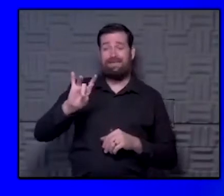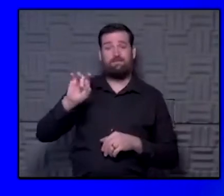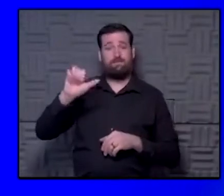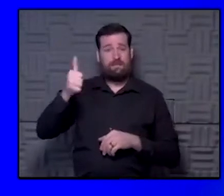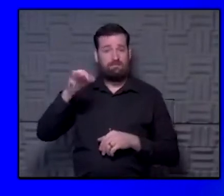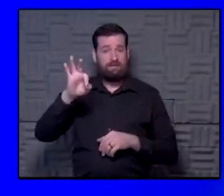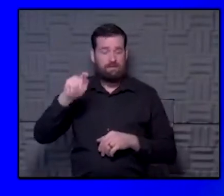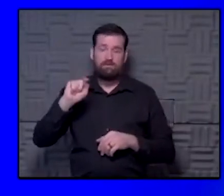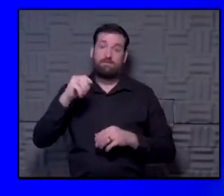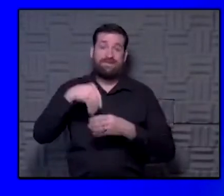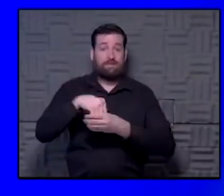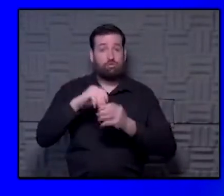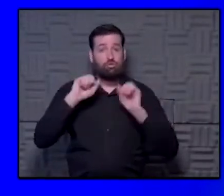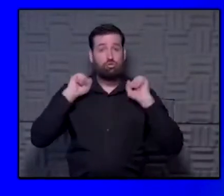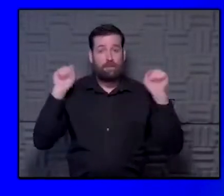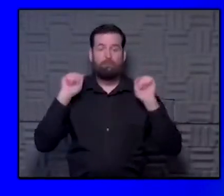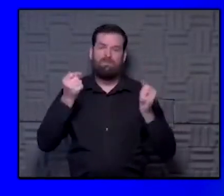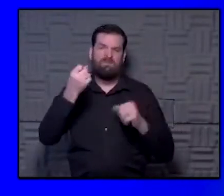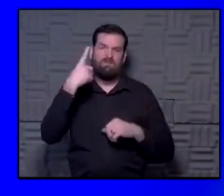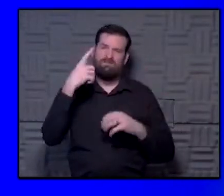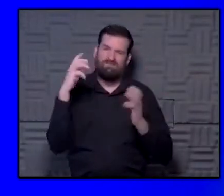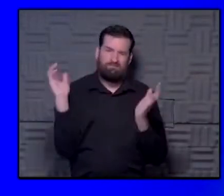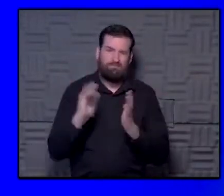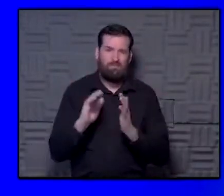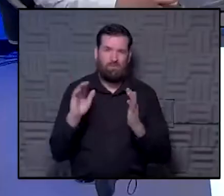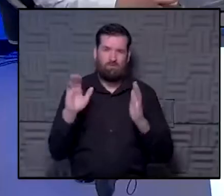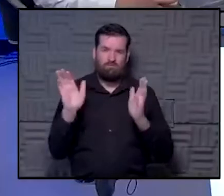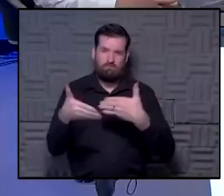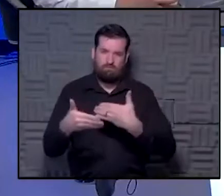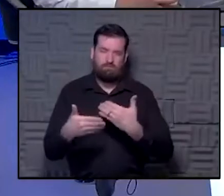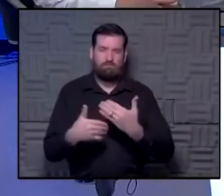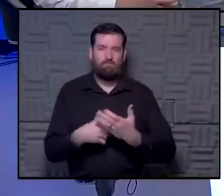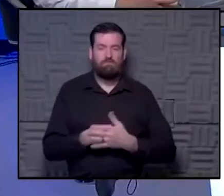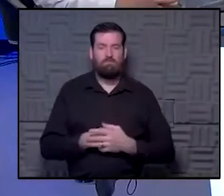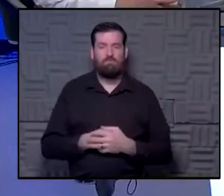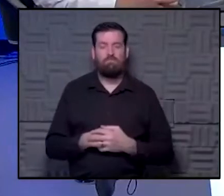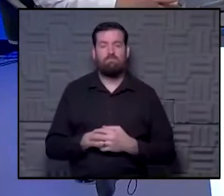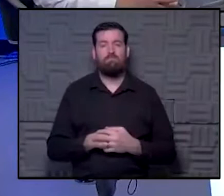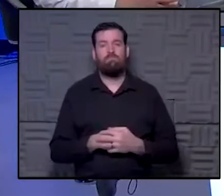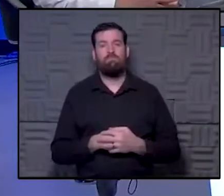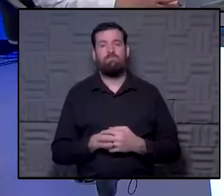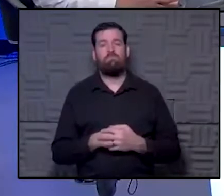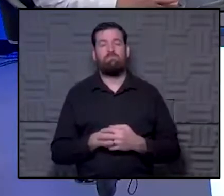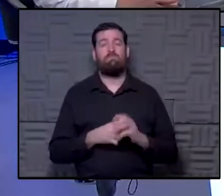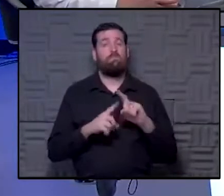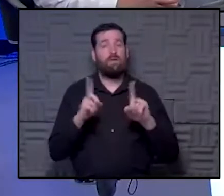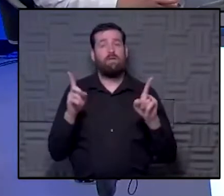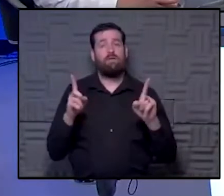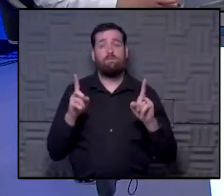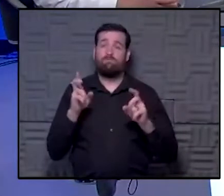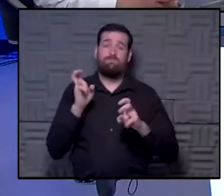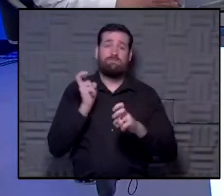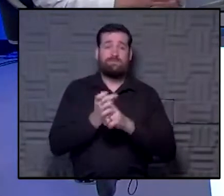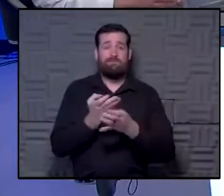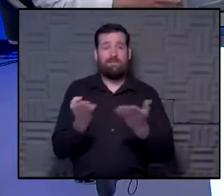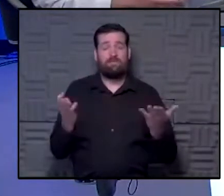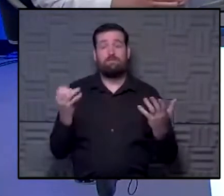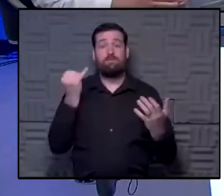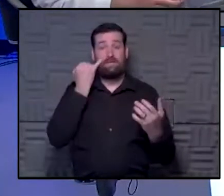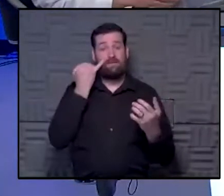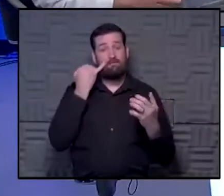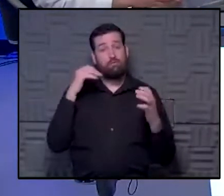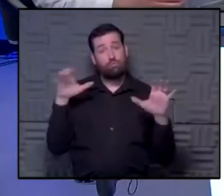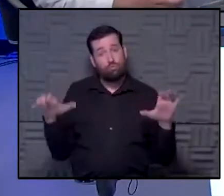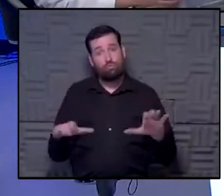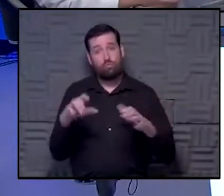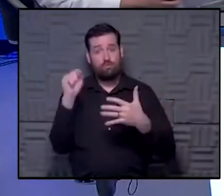much as possible. In a gym, we understand it's an enclosed space. But those are difficult things. But I think if you do those